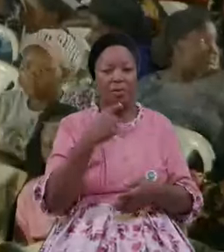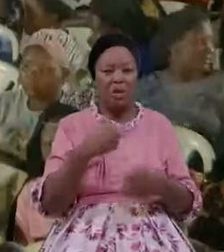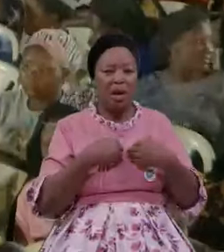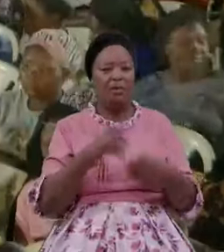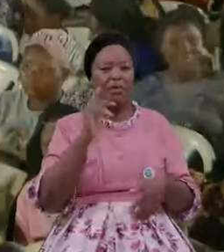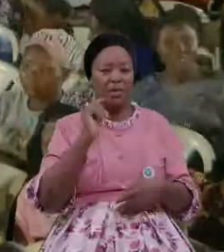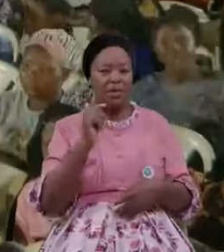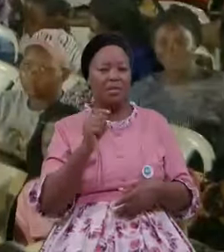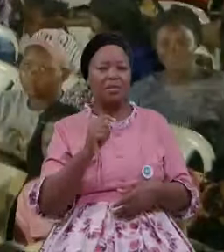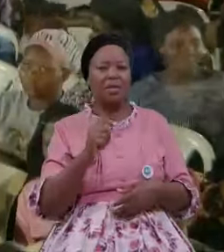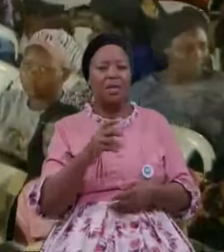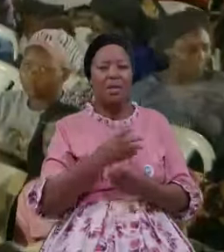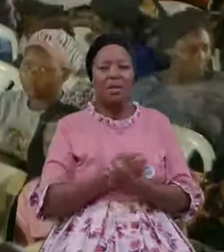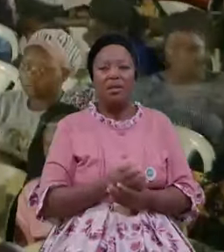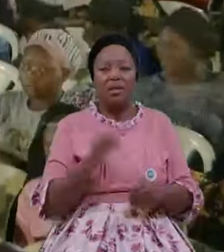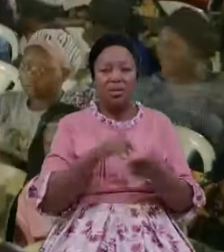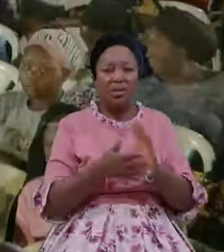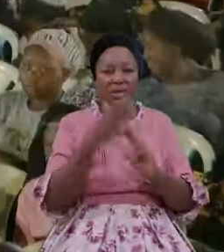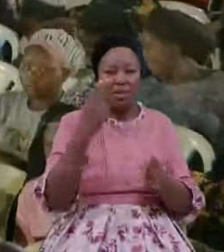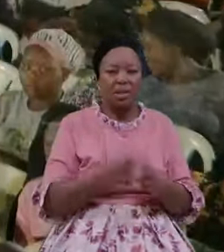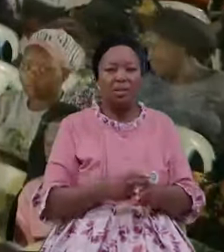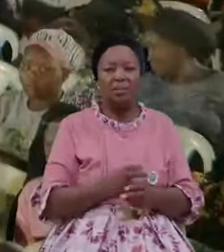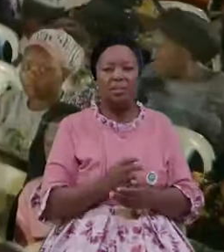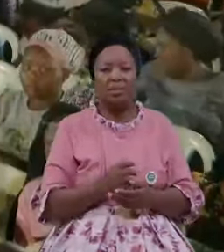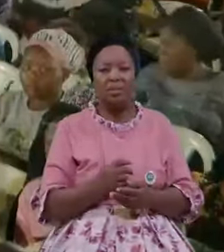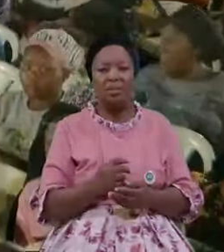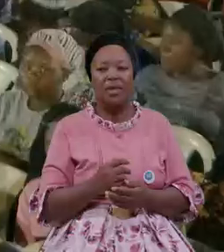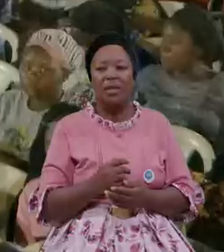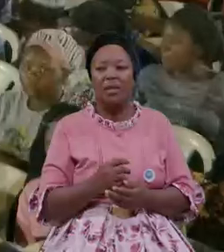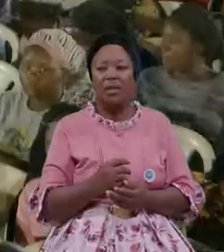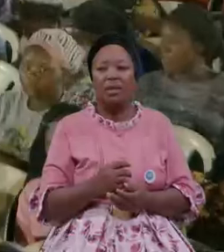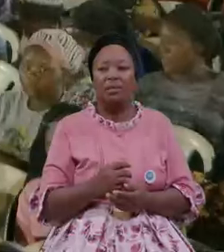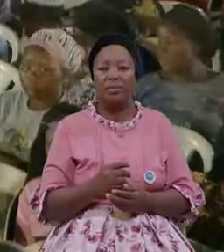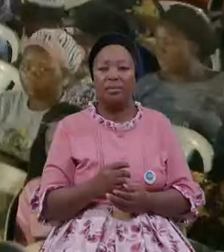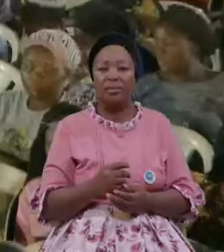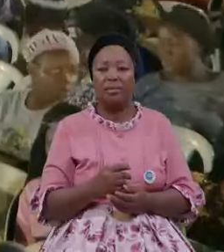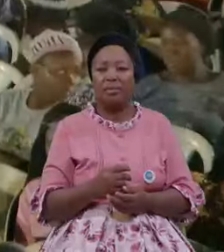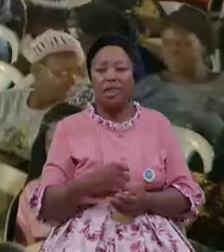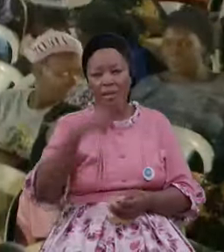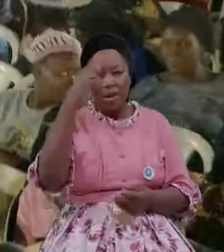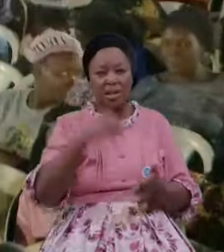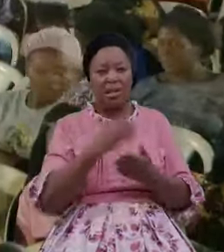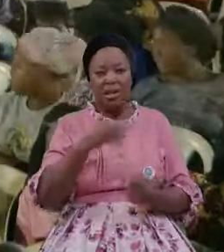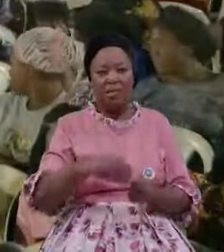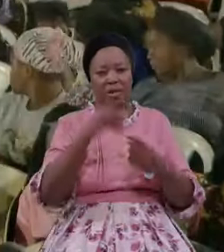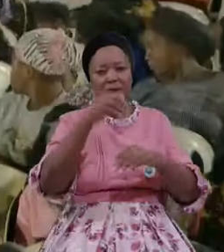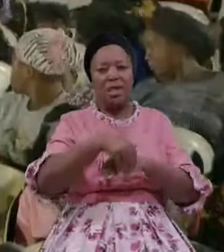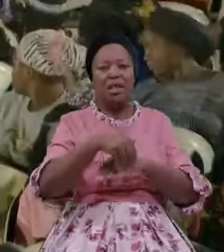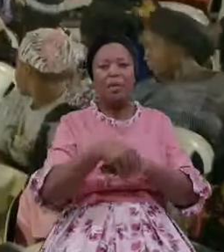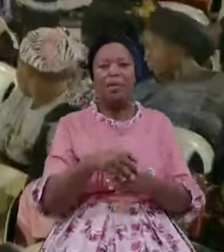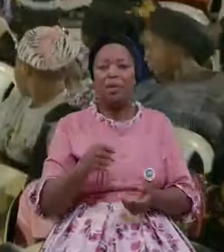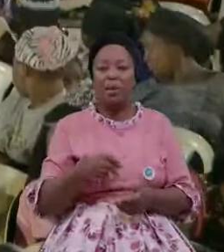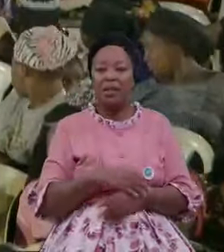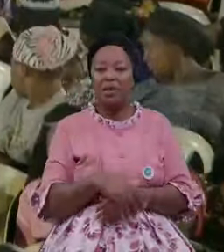I will guide you. Don't come out. I will tell you what to do. It's a special night. Because there's a massive cry for testimony. There are many that are waiting to